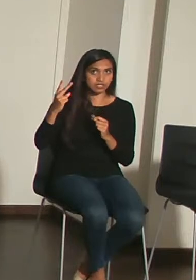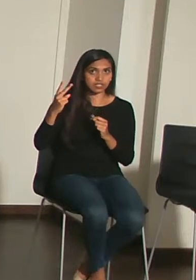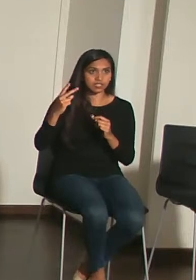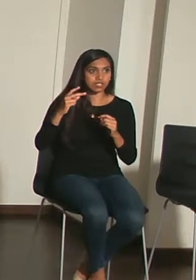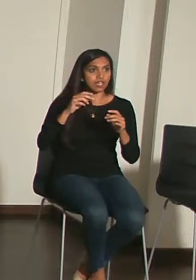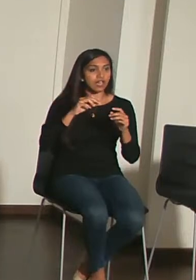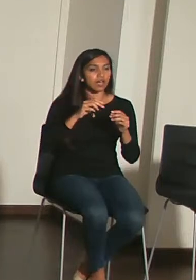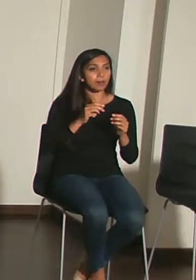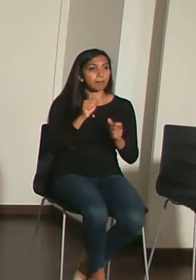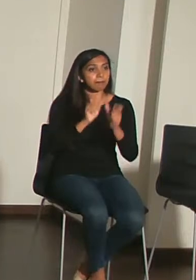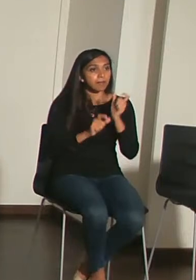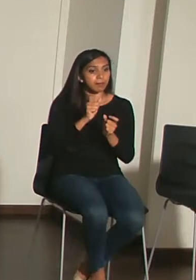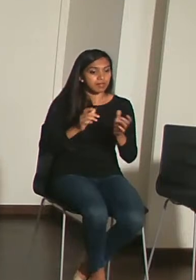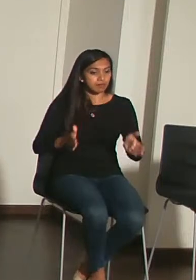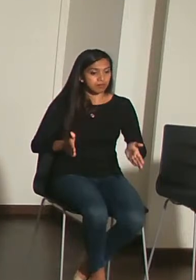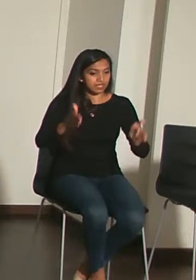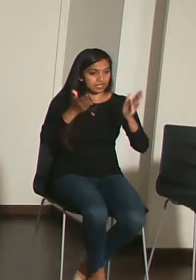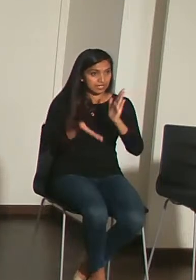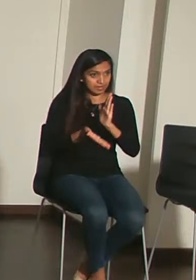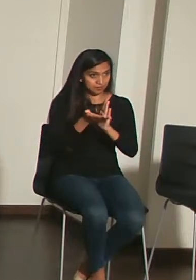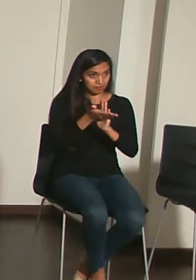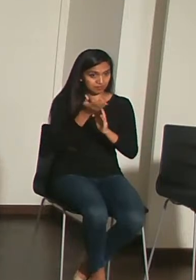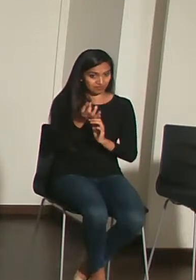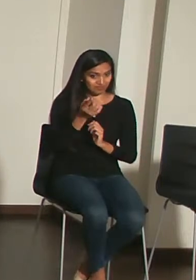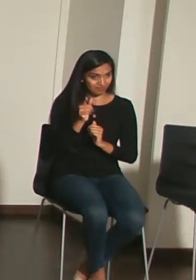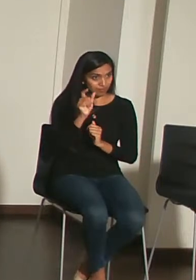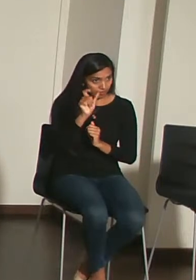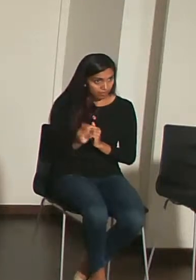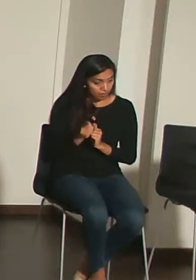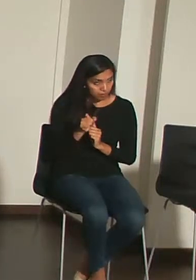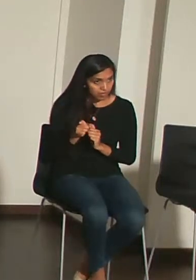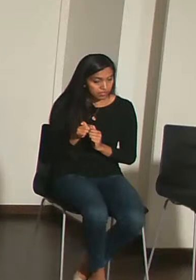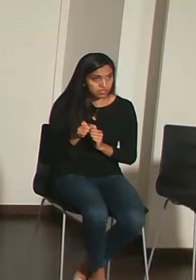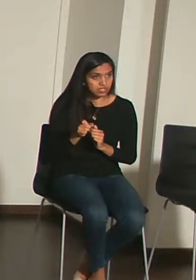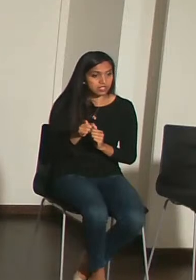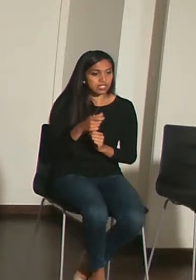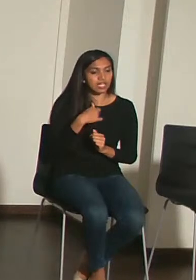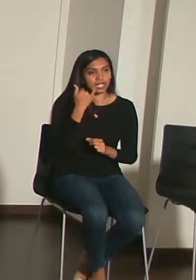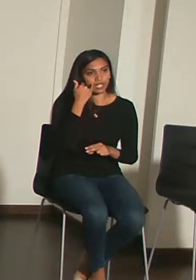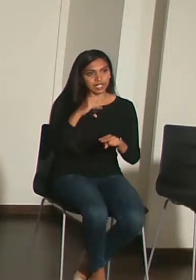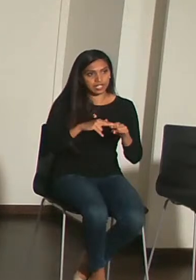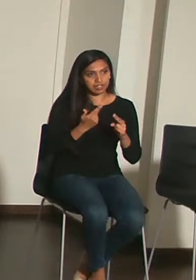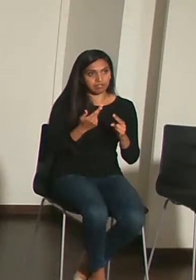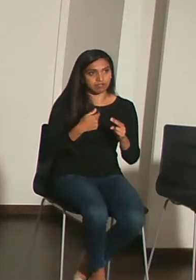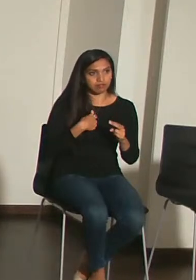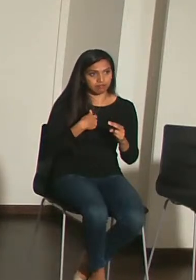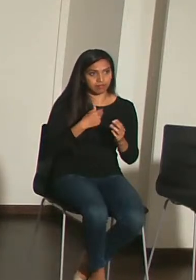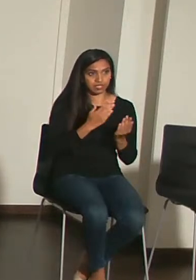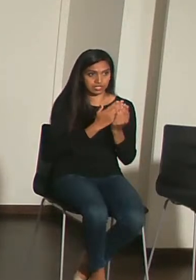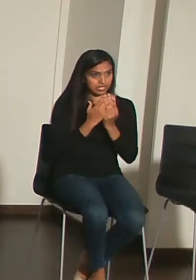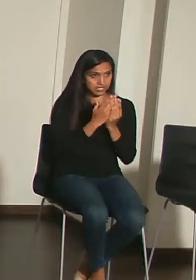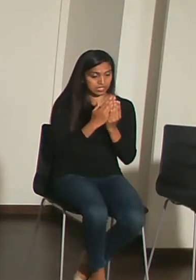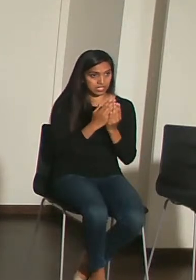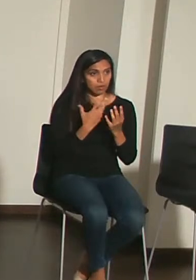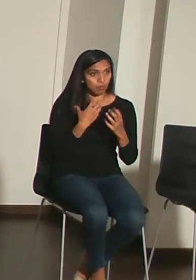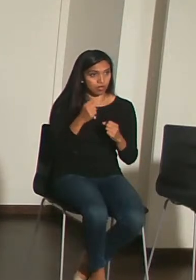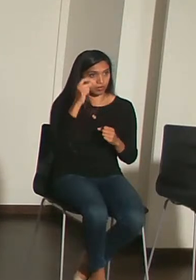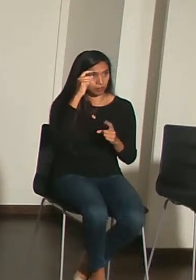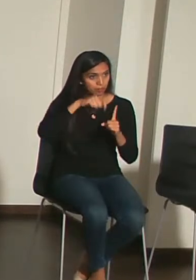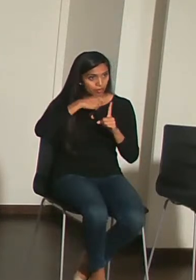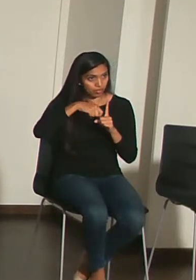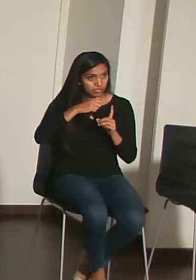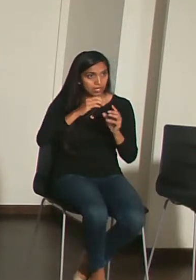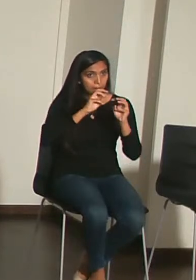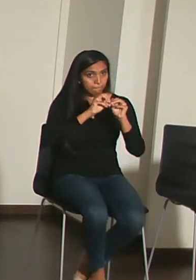architects definitely put a lot of thought into. Like if you're a student, to get a project that is around designing a museum is like the